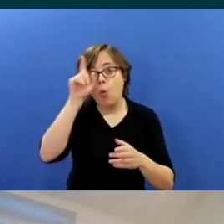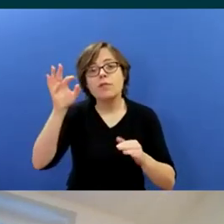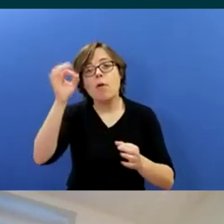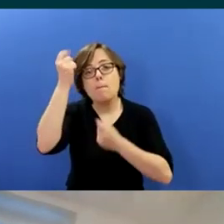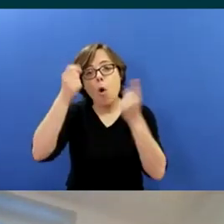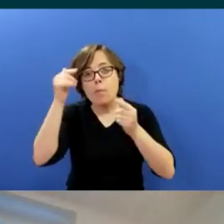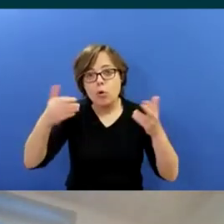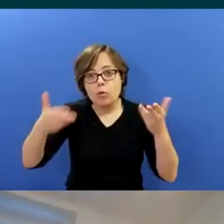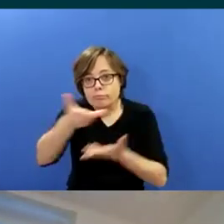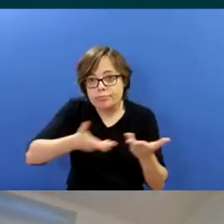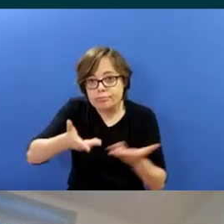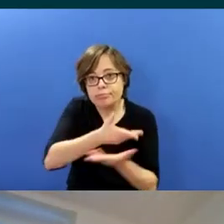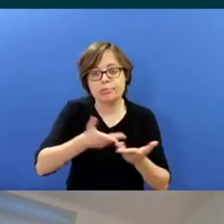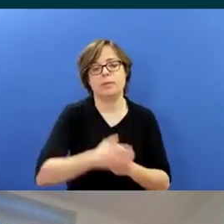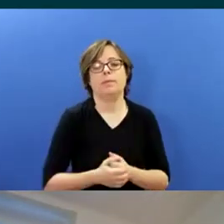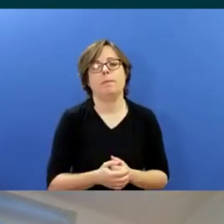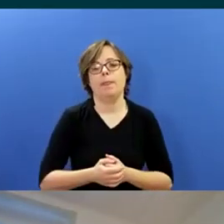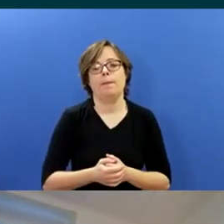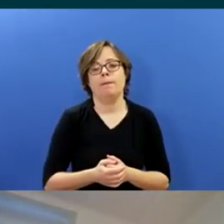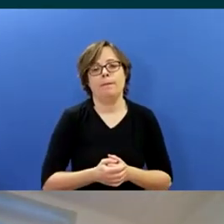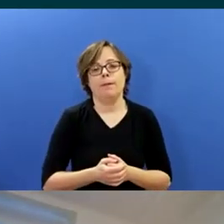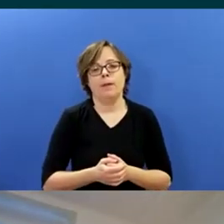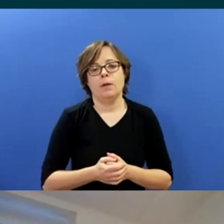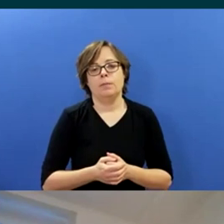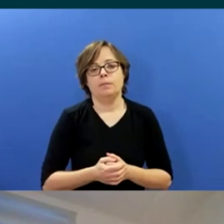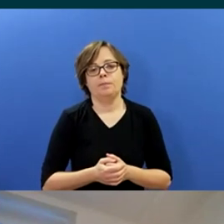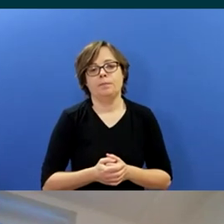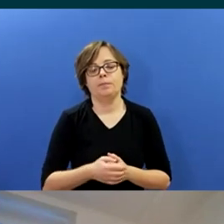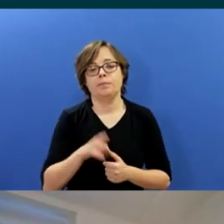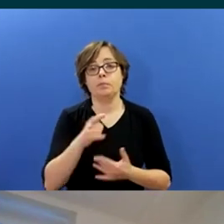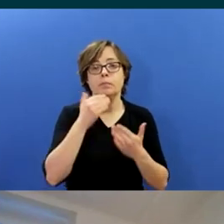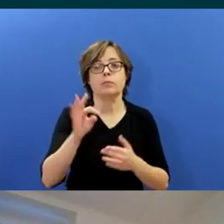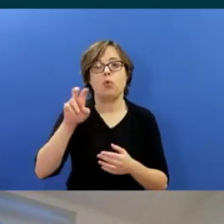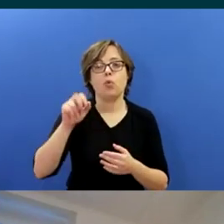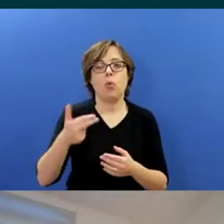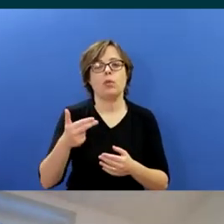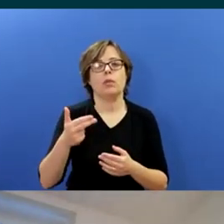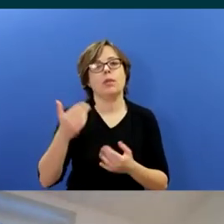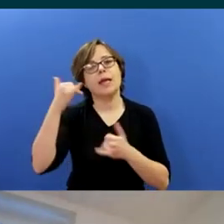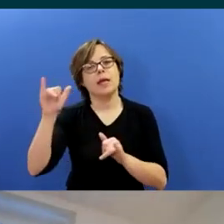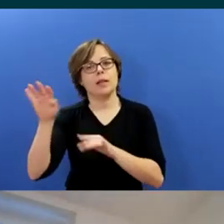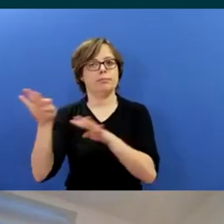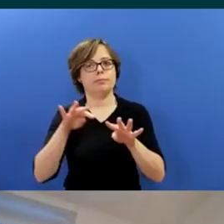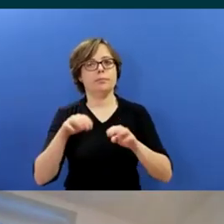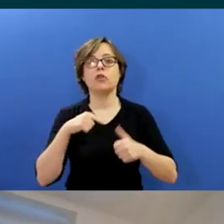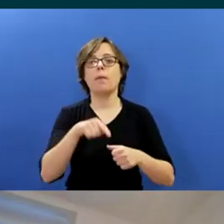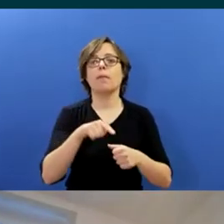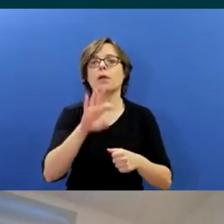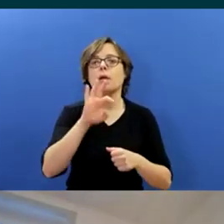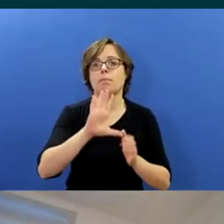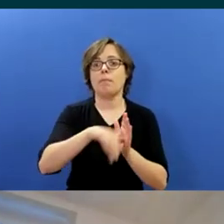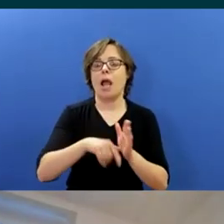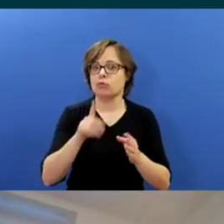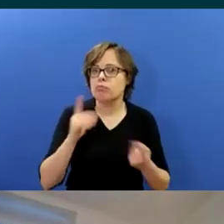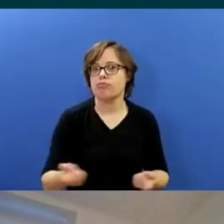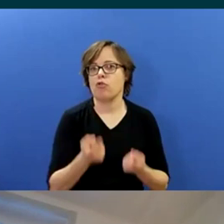or in general make them available for other people. And the visibility was not high enough for them, and publicity is very